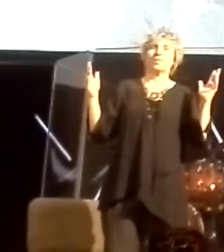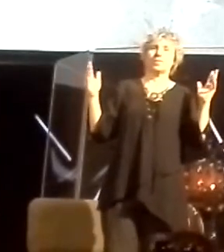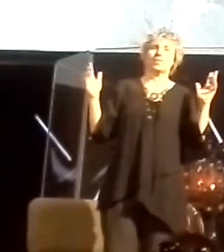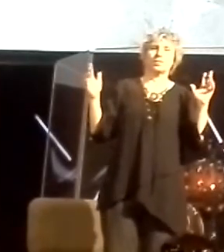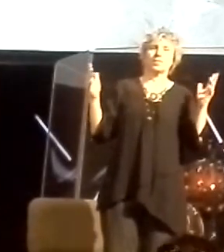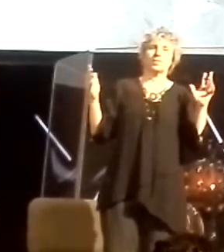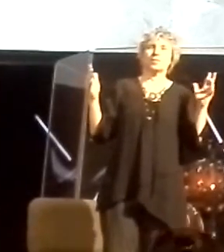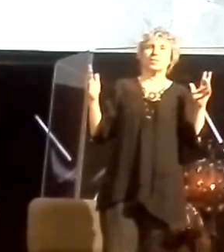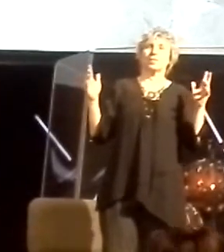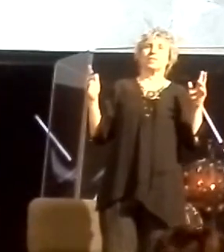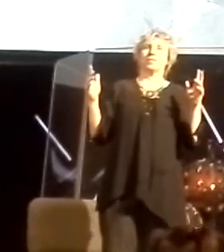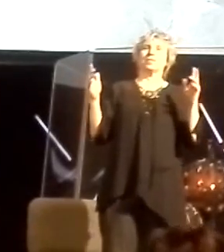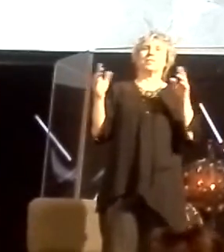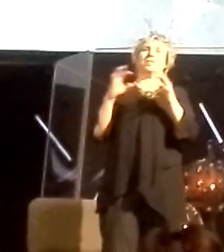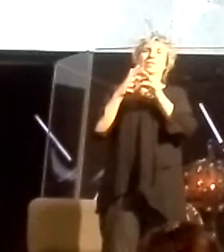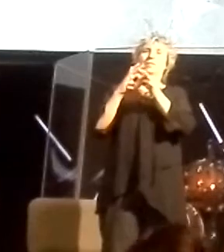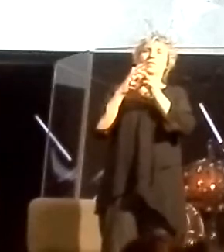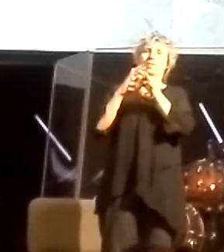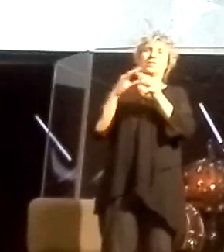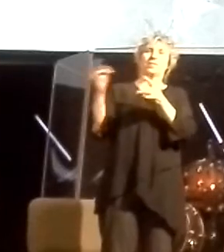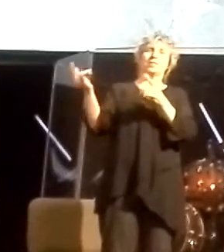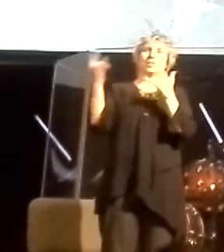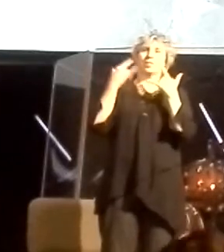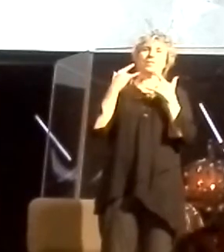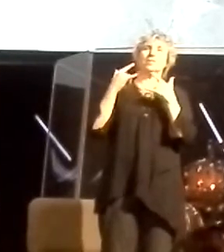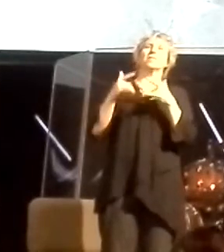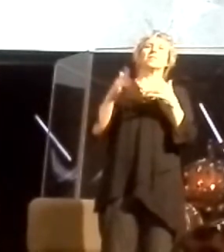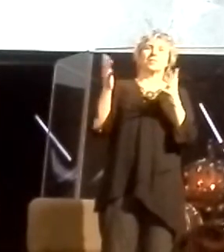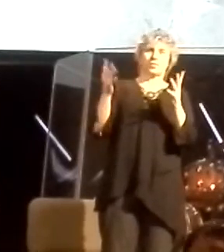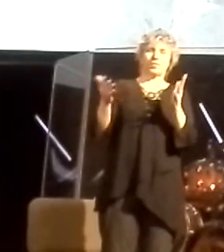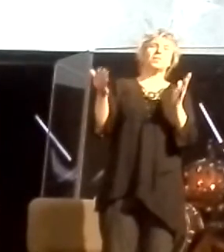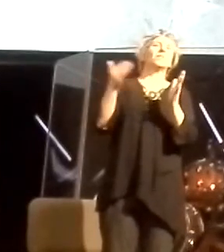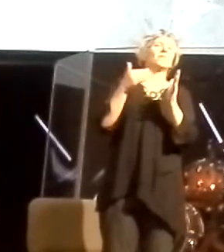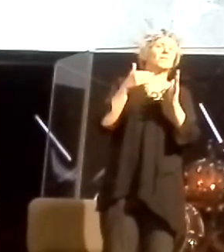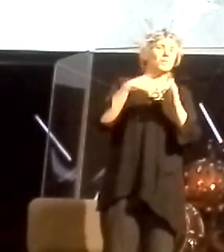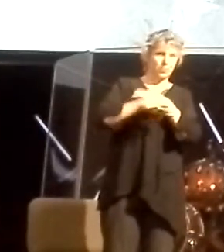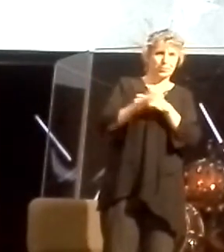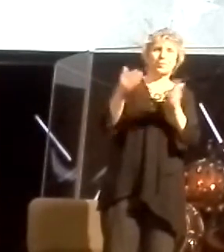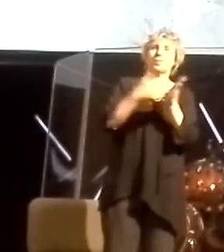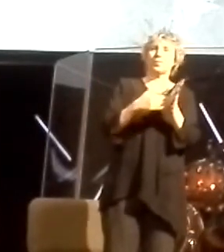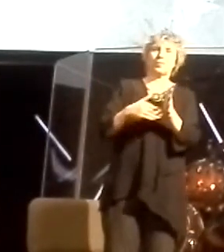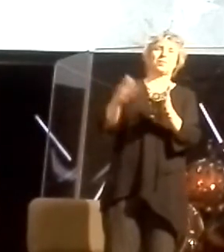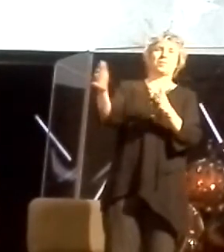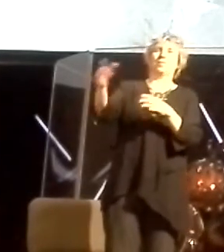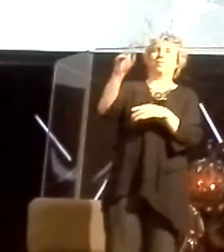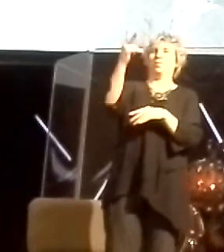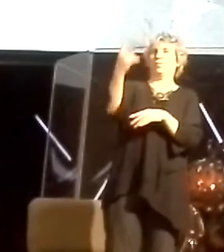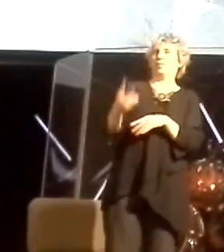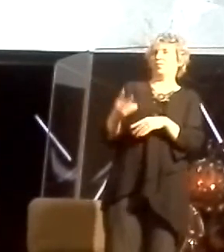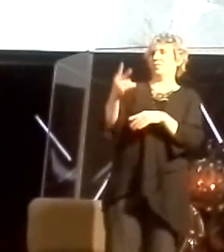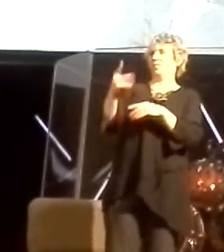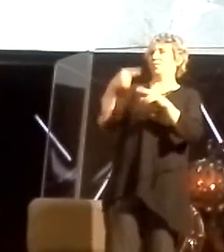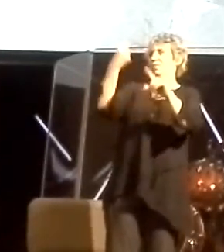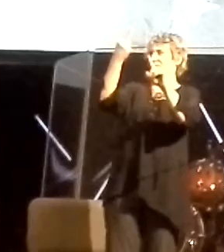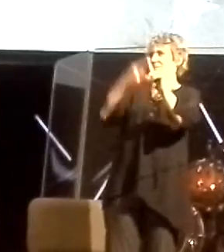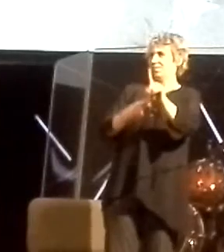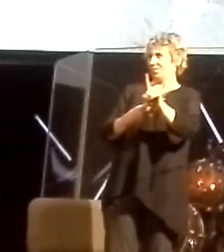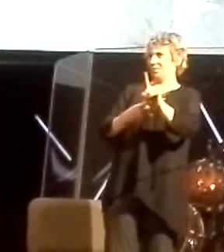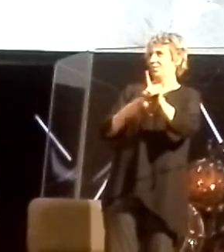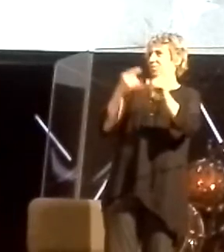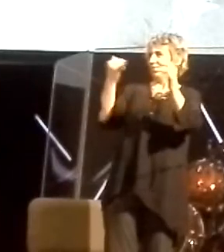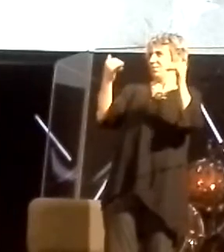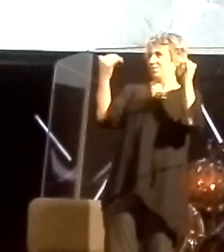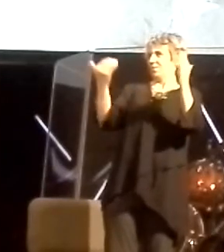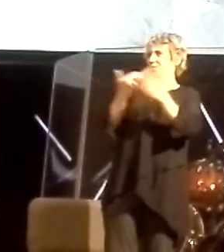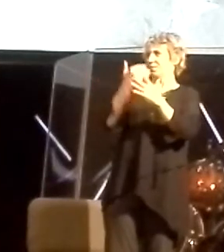I'm now born to God. He loves me, and now I'm born again. I've been sober now for a month and a half. This is the end of my old life. I now have a new maturity.